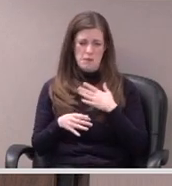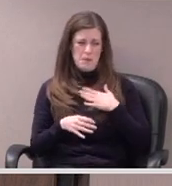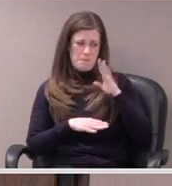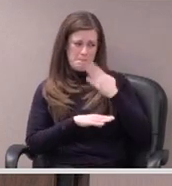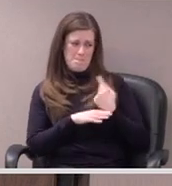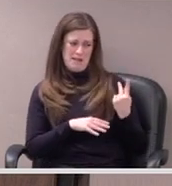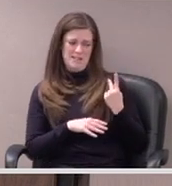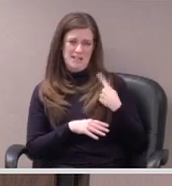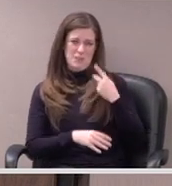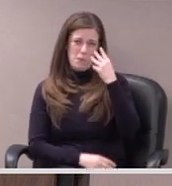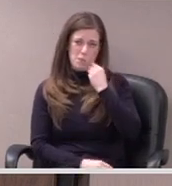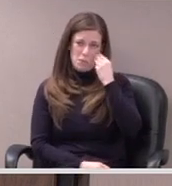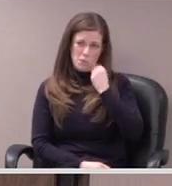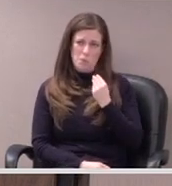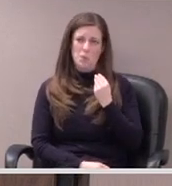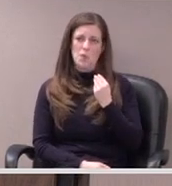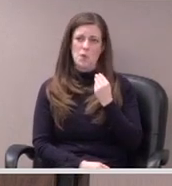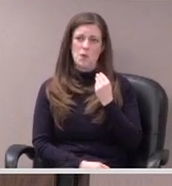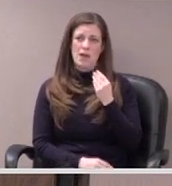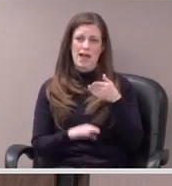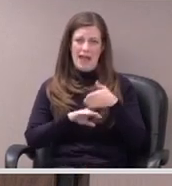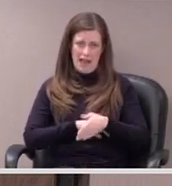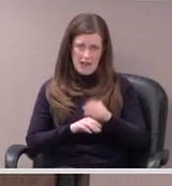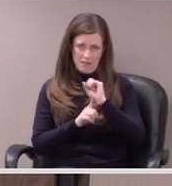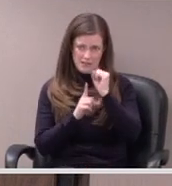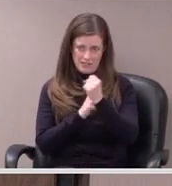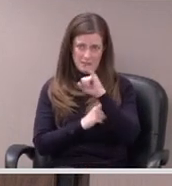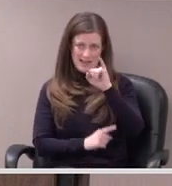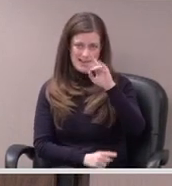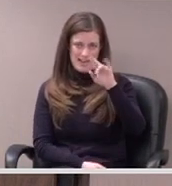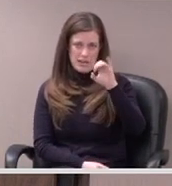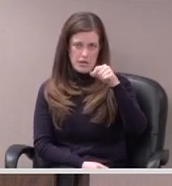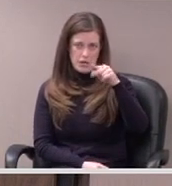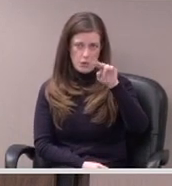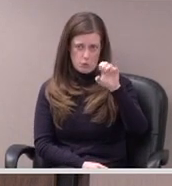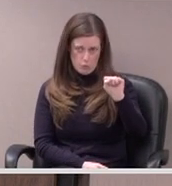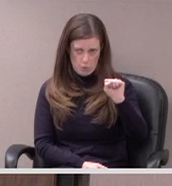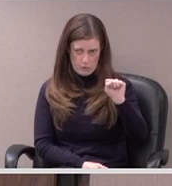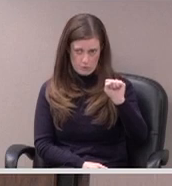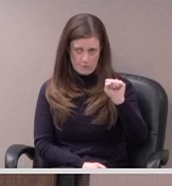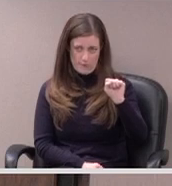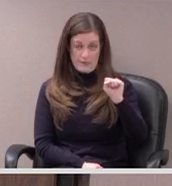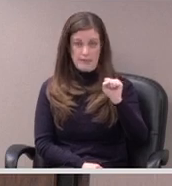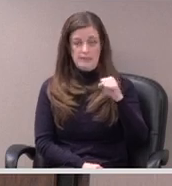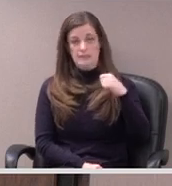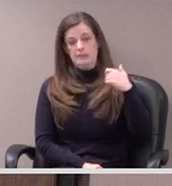are going through after the situation at Iroquois.